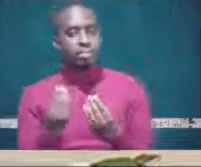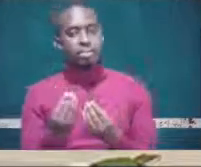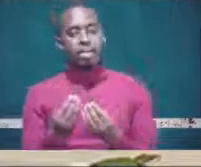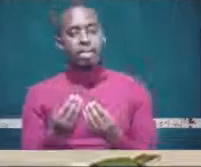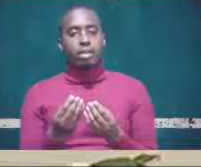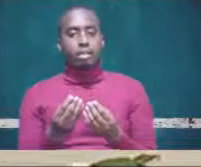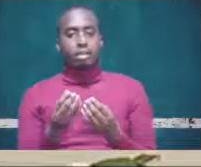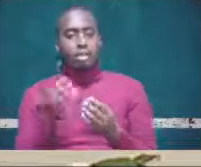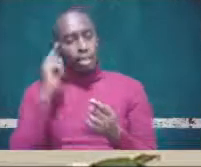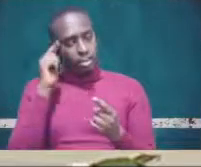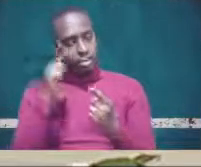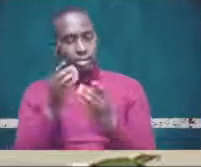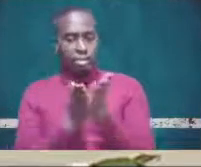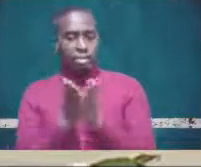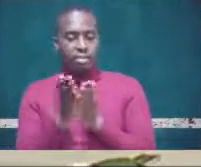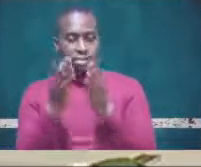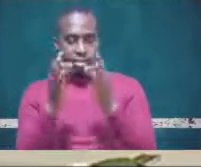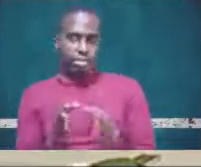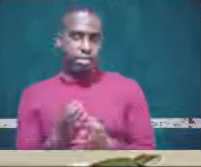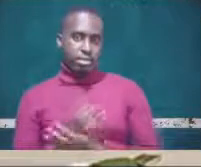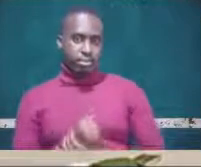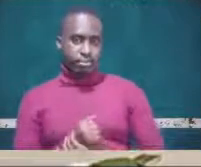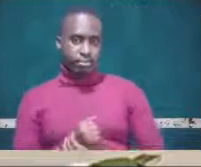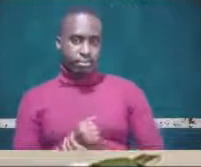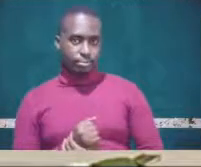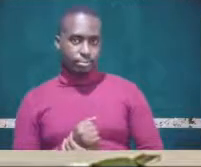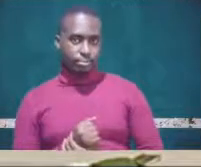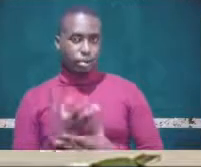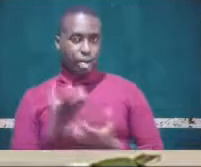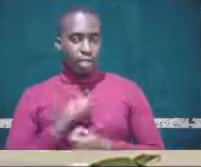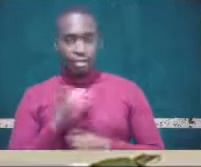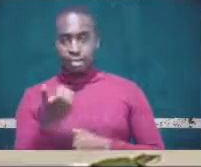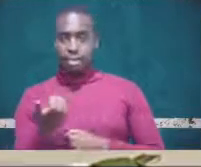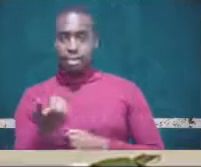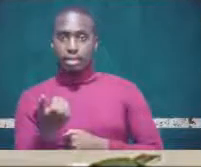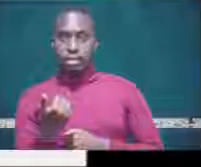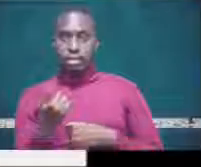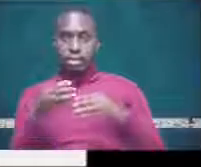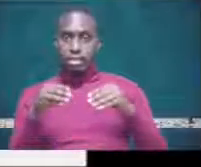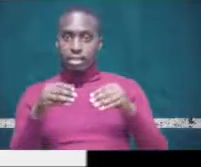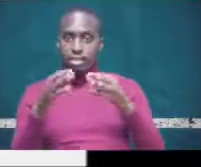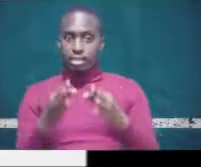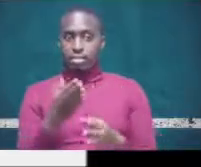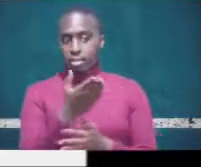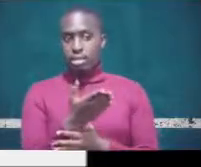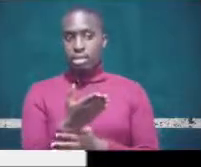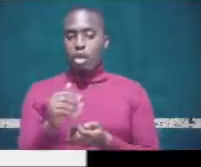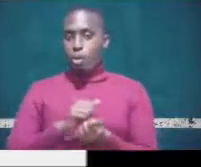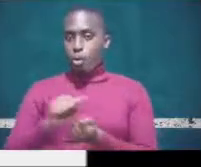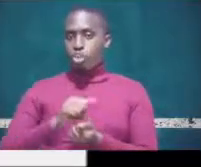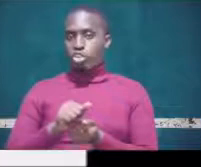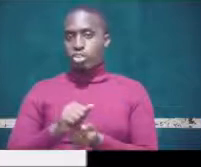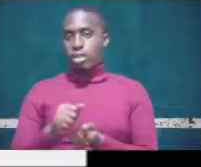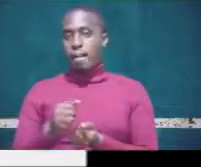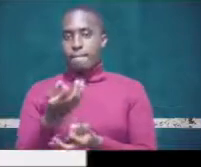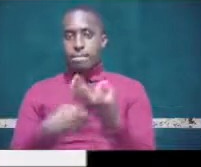serve a purpose. Then we have other equipments like this washing machine that